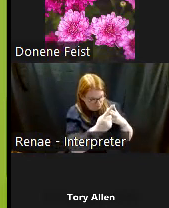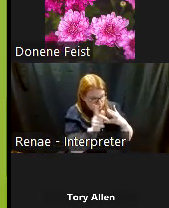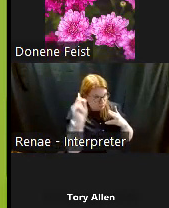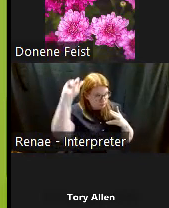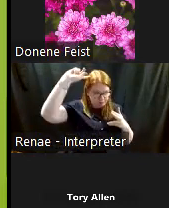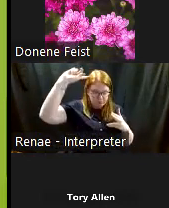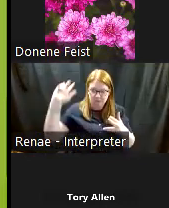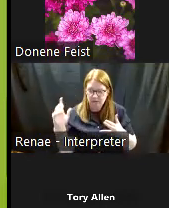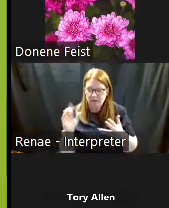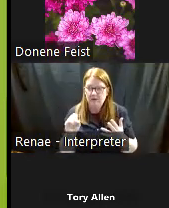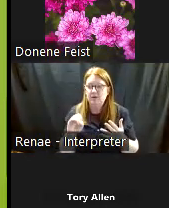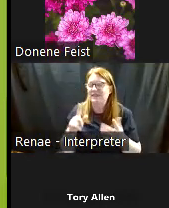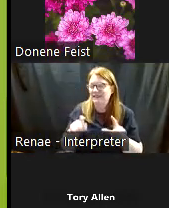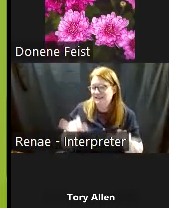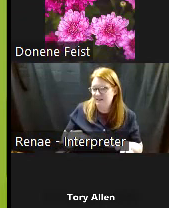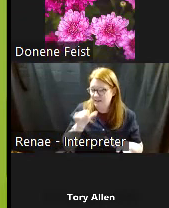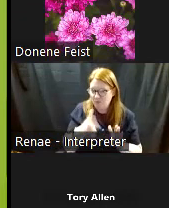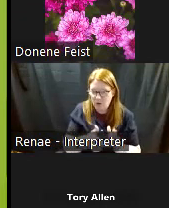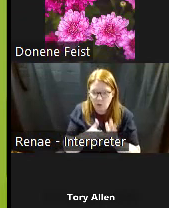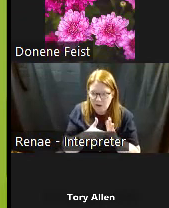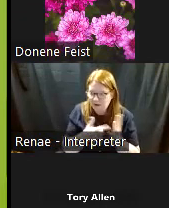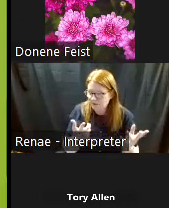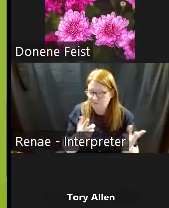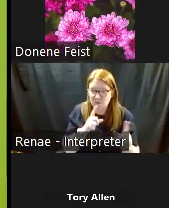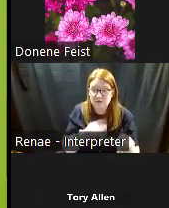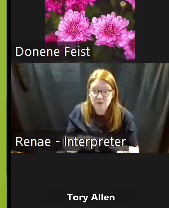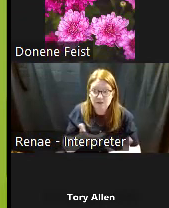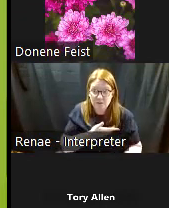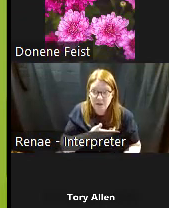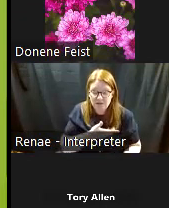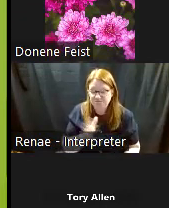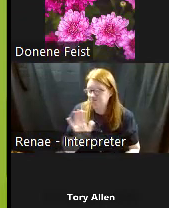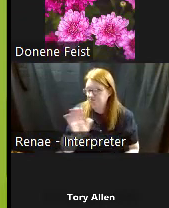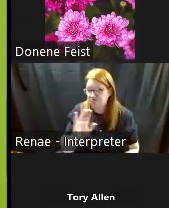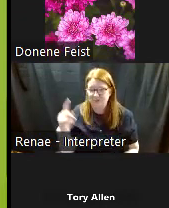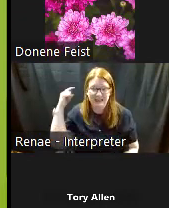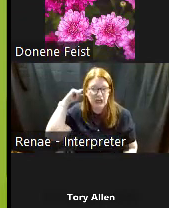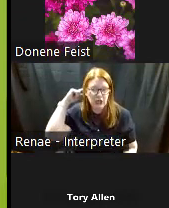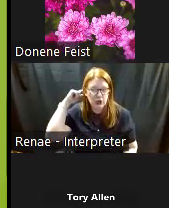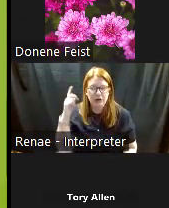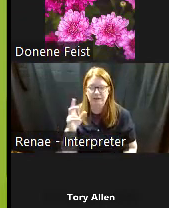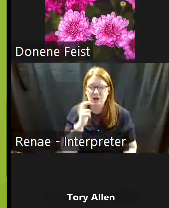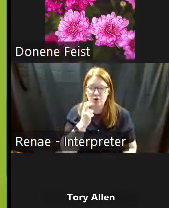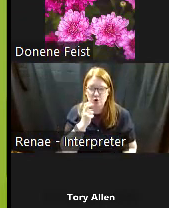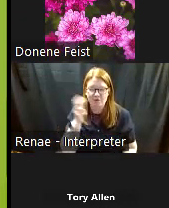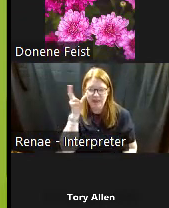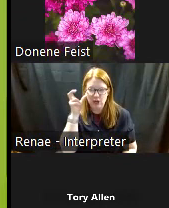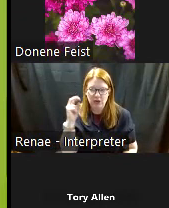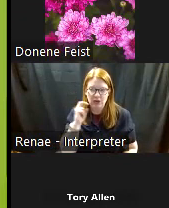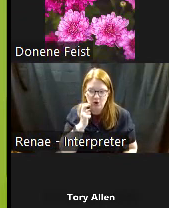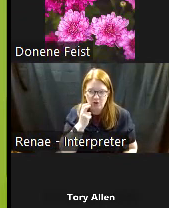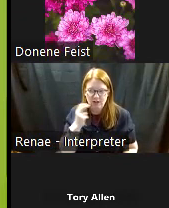brain. So this testing does not require any sort of response from babies, since the hearing nerve is constantly analyzing and responding to sound even when we're